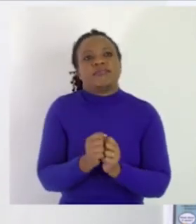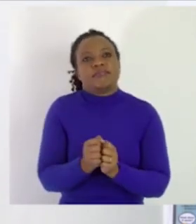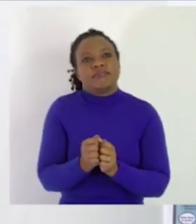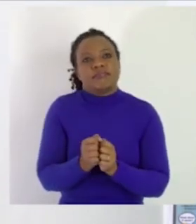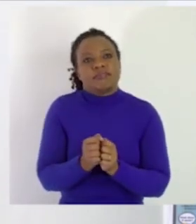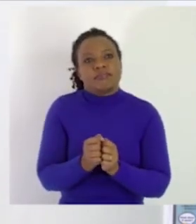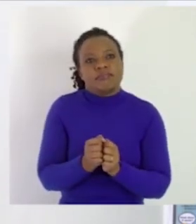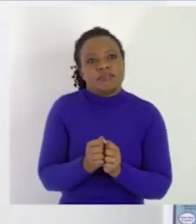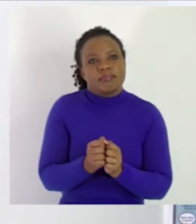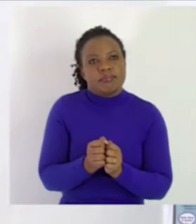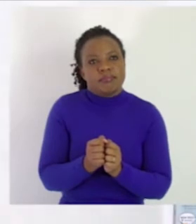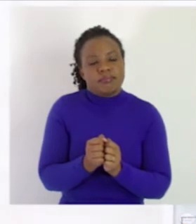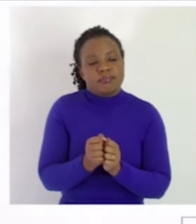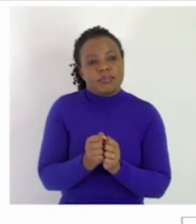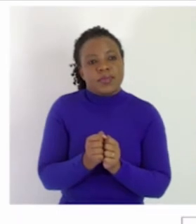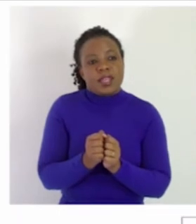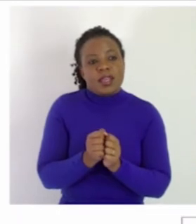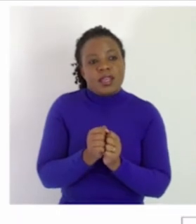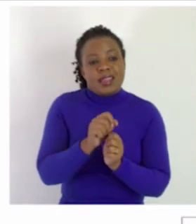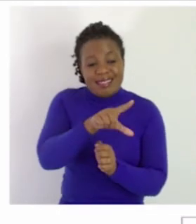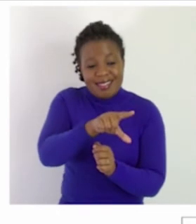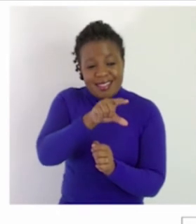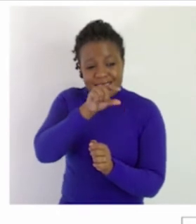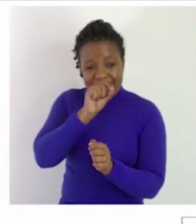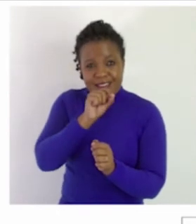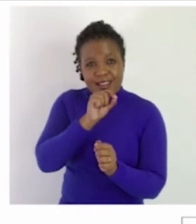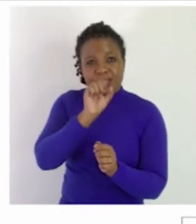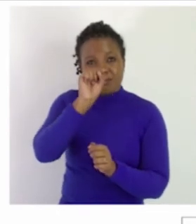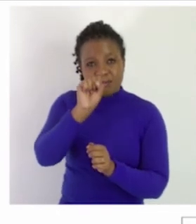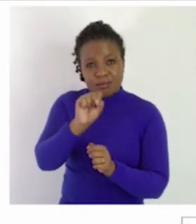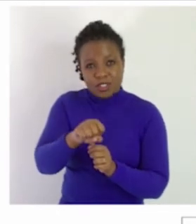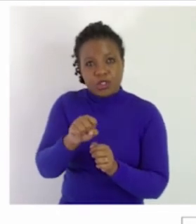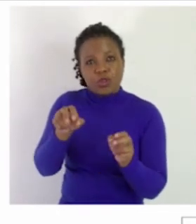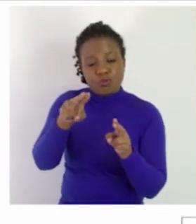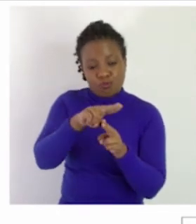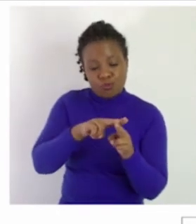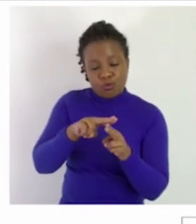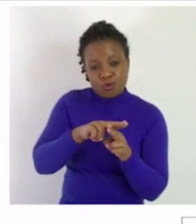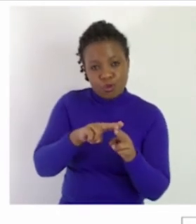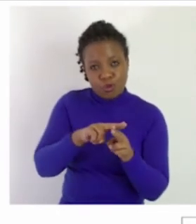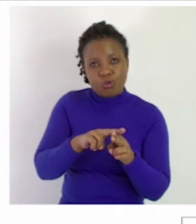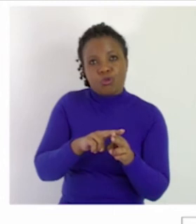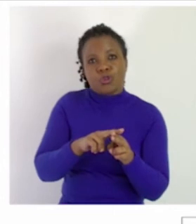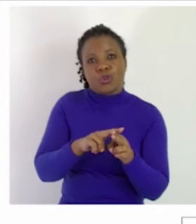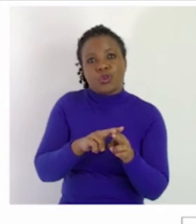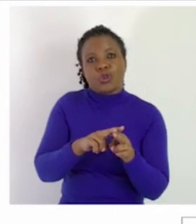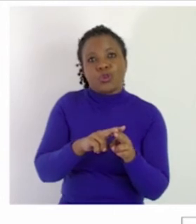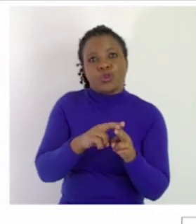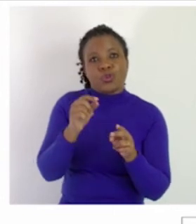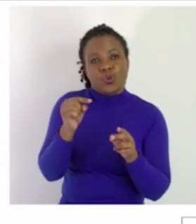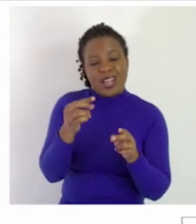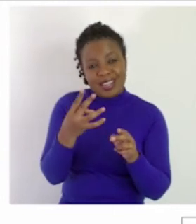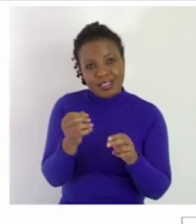The definite article the can be used for countable nouns as well as the